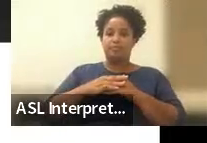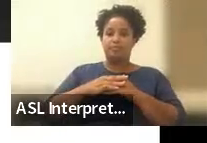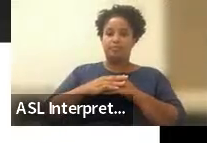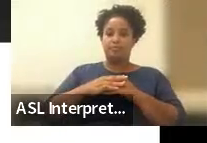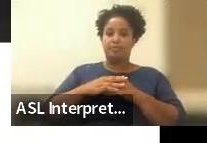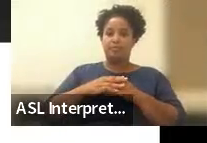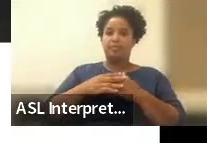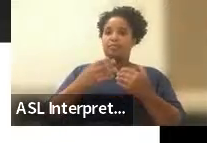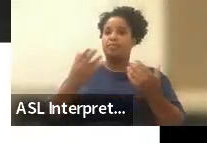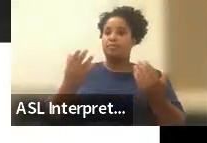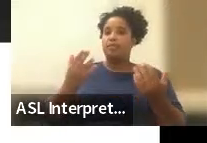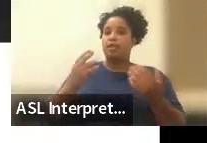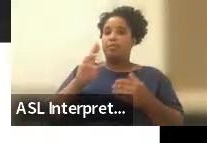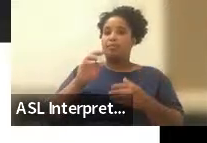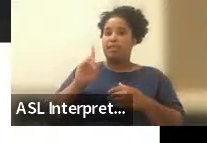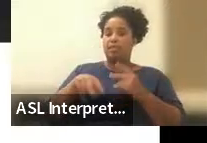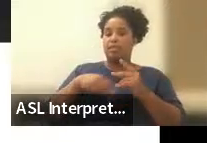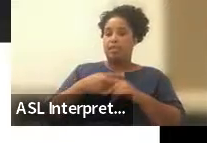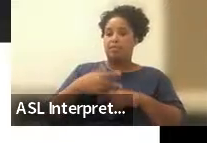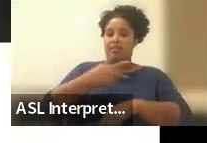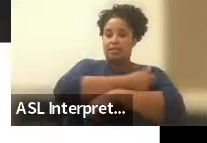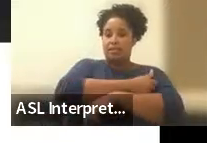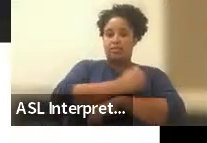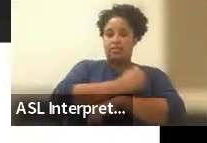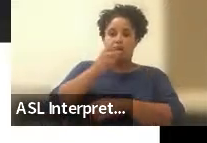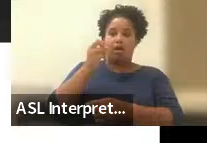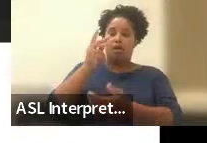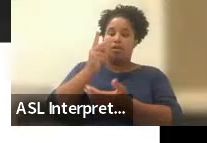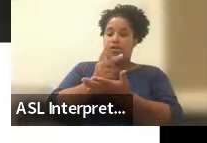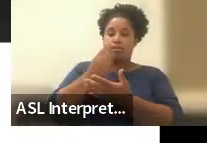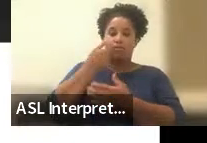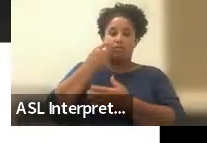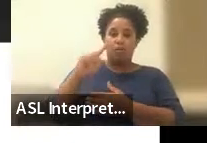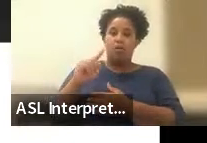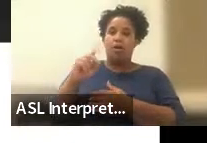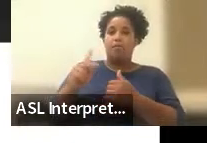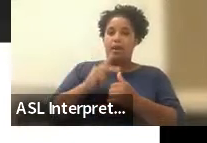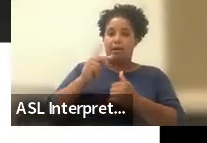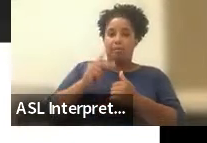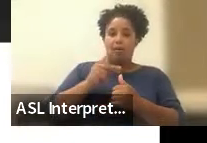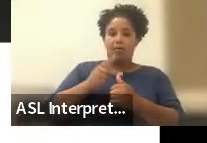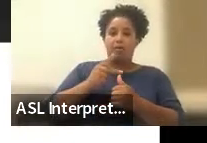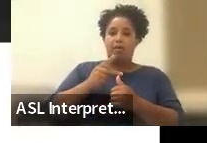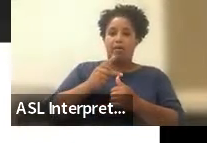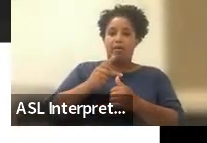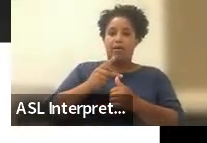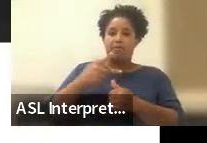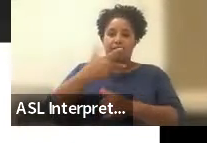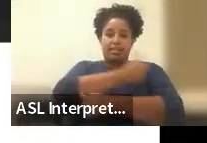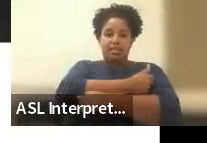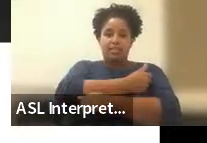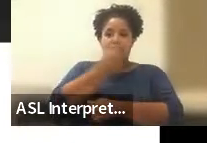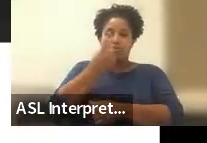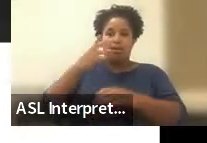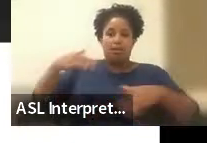These updated vaccines are not authorized for primary vaccination. So if somebody's never been vaccinated, they